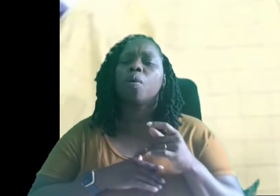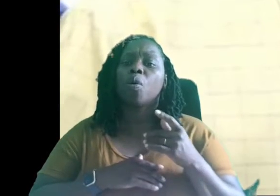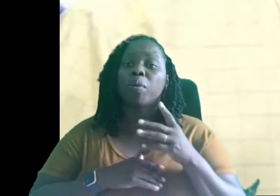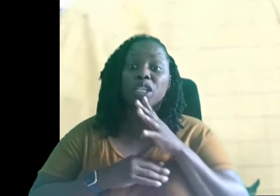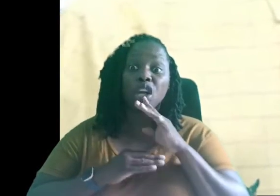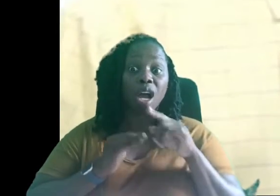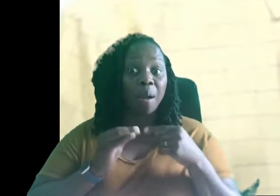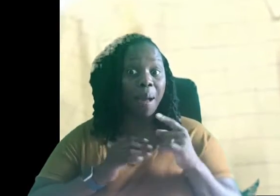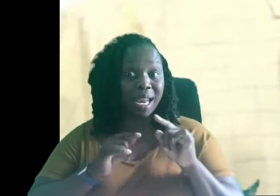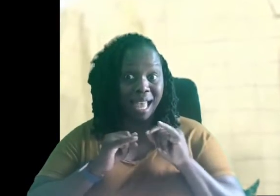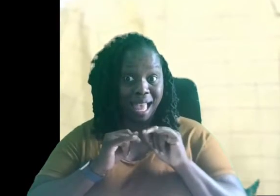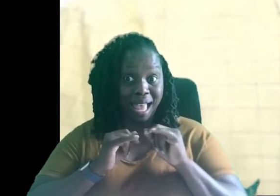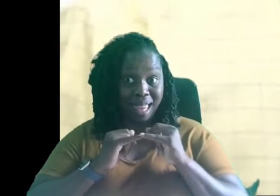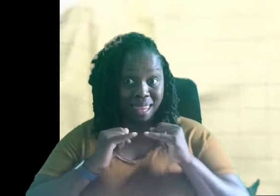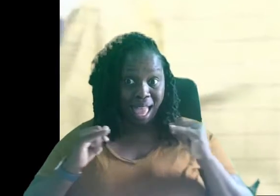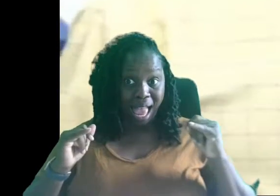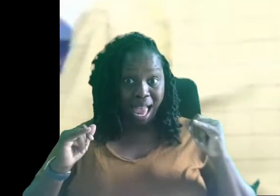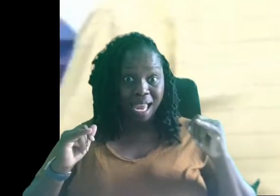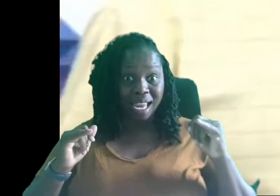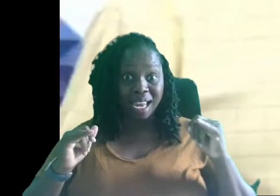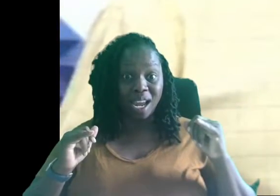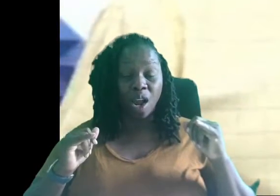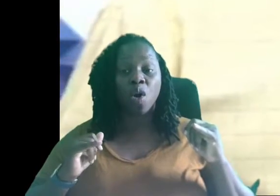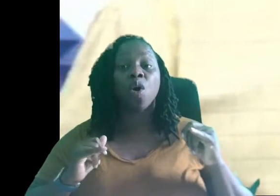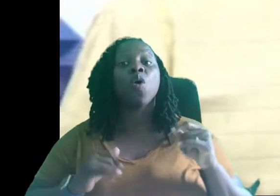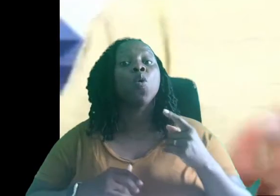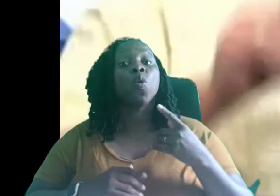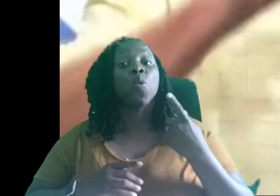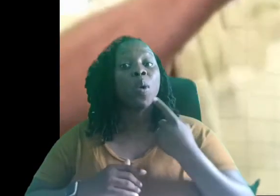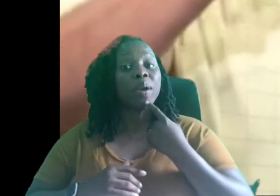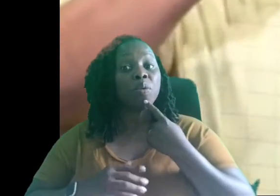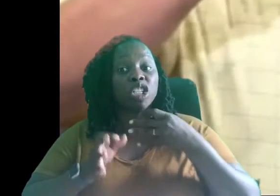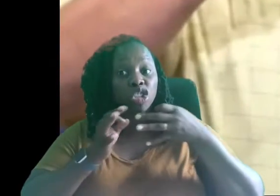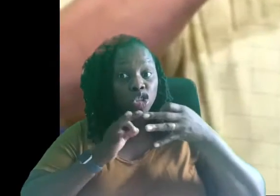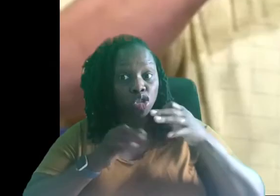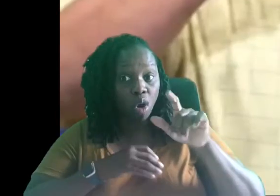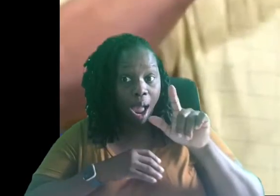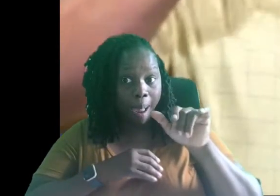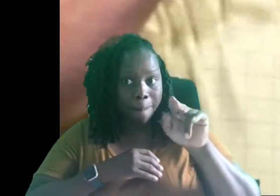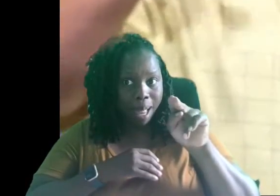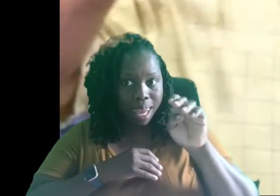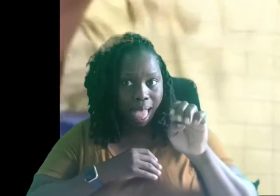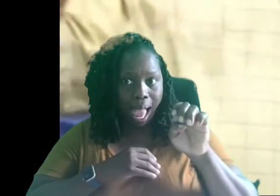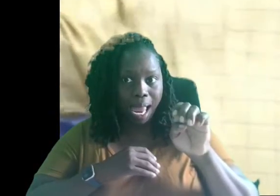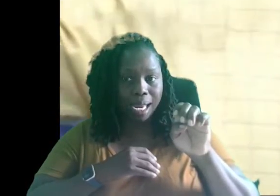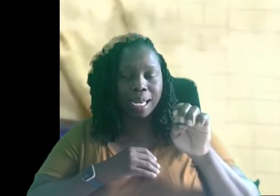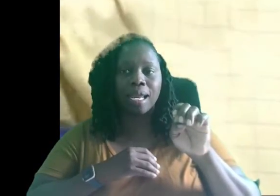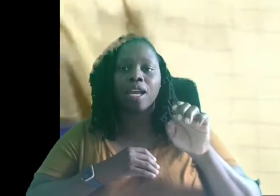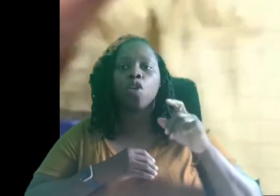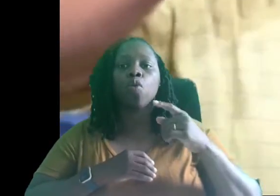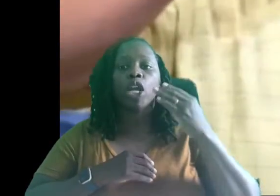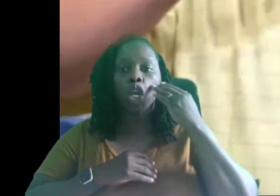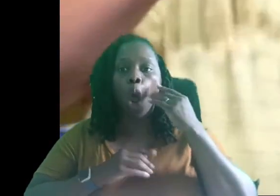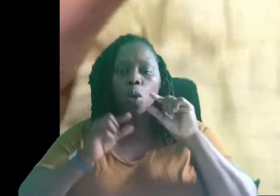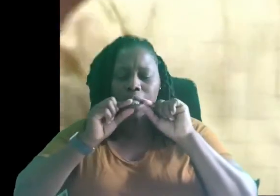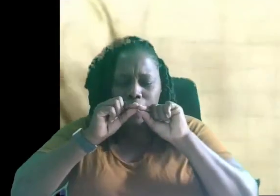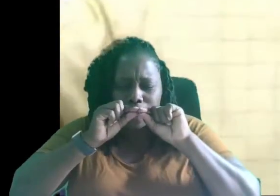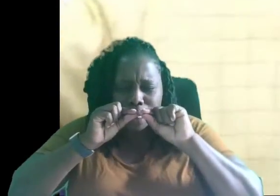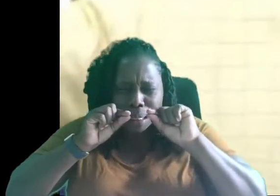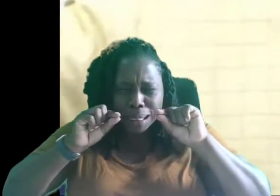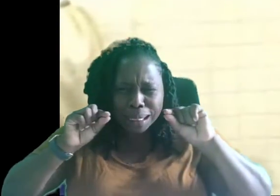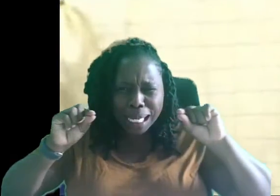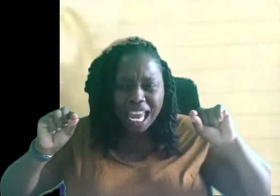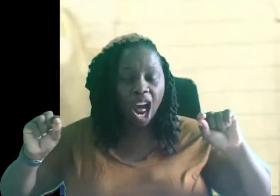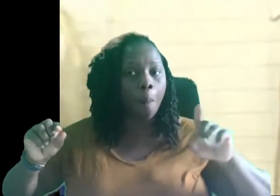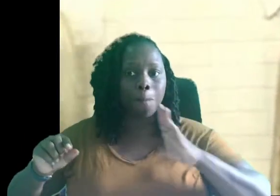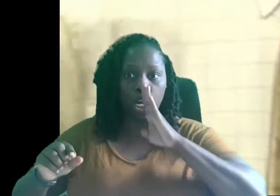beginning talk about what a line is, I may not have said it, but I should have said that these things are infinitely thin, but